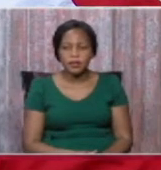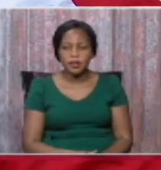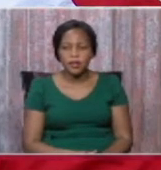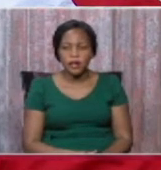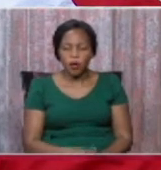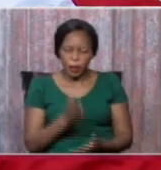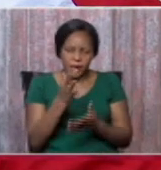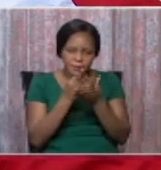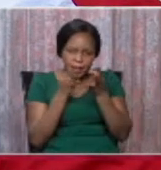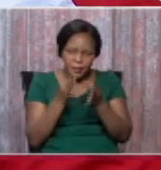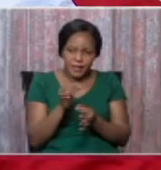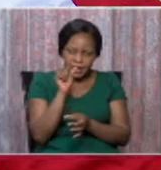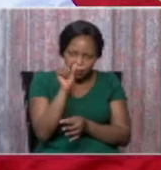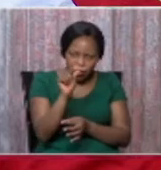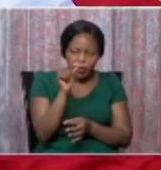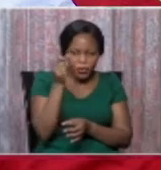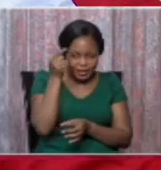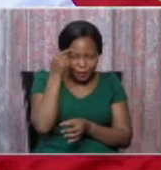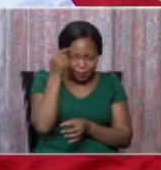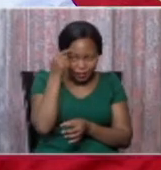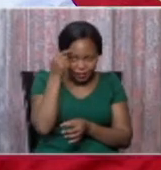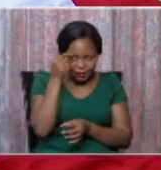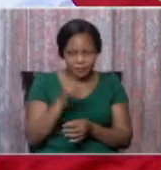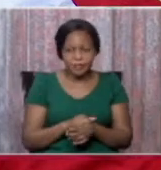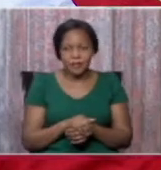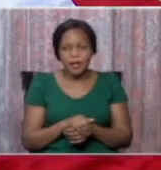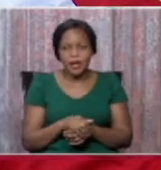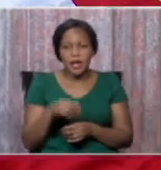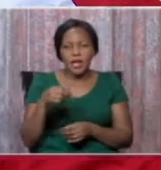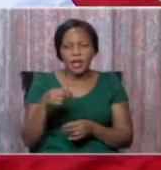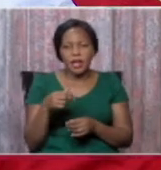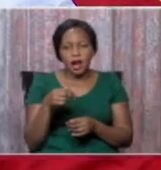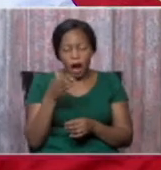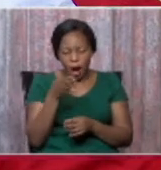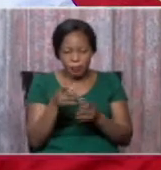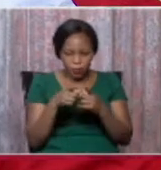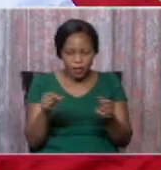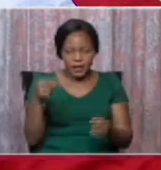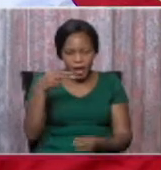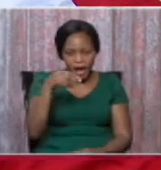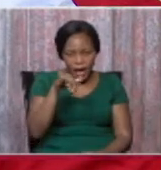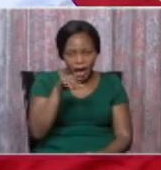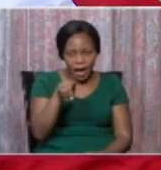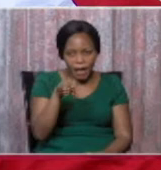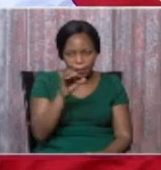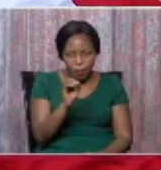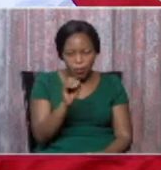Hypothalamo pituitary axis. Yeah, you can write it down. Hypothalamo pituitary axis.